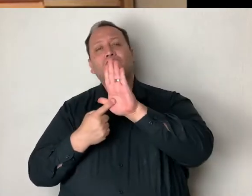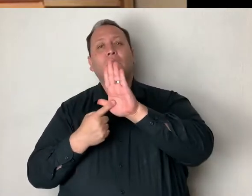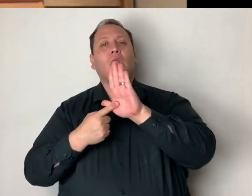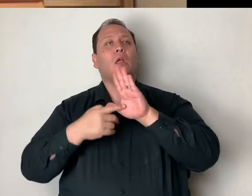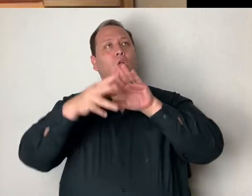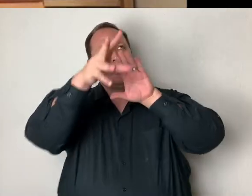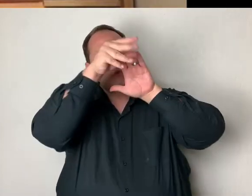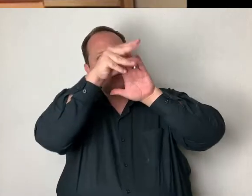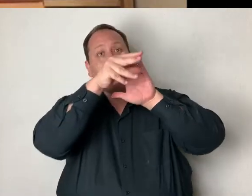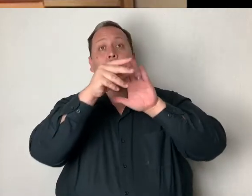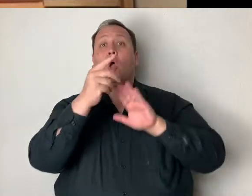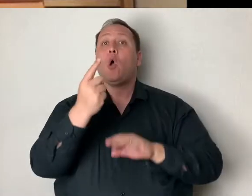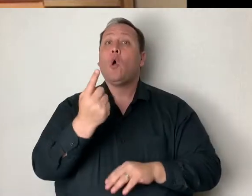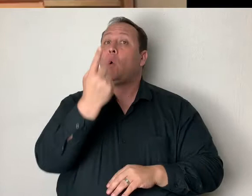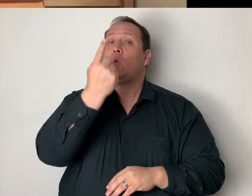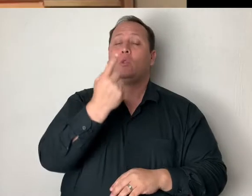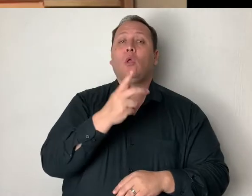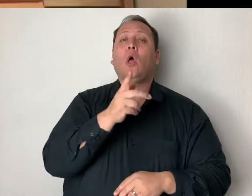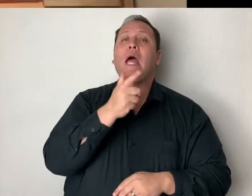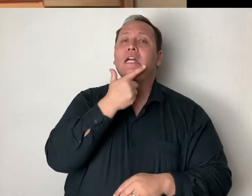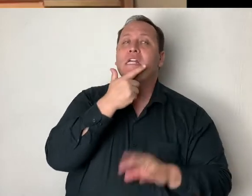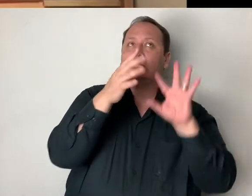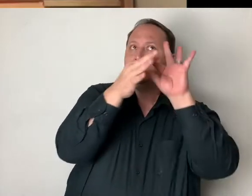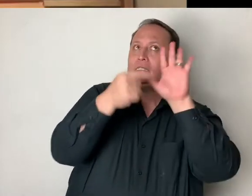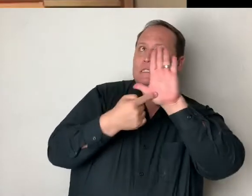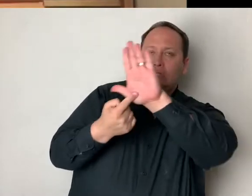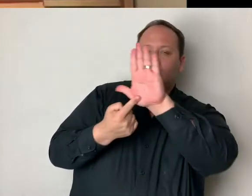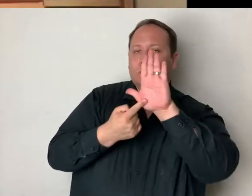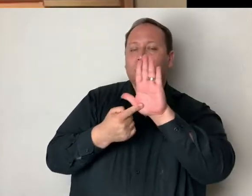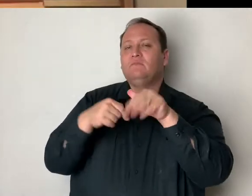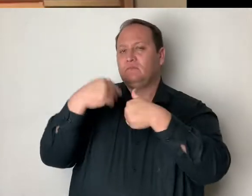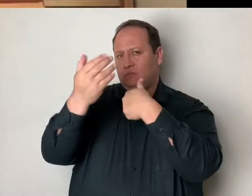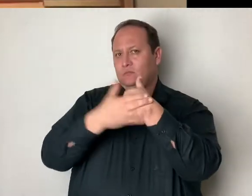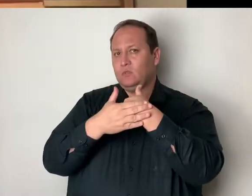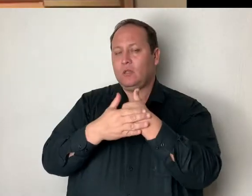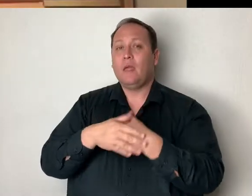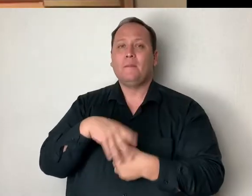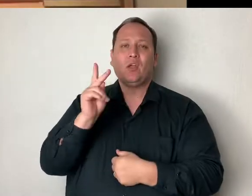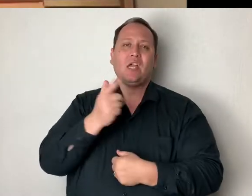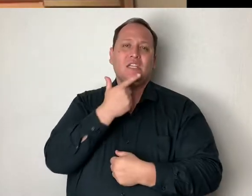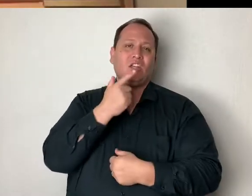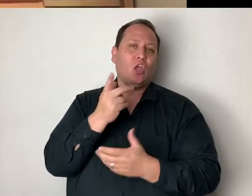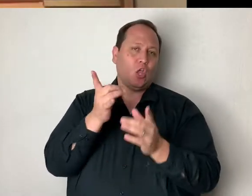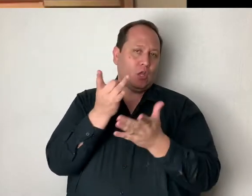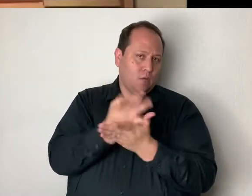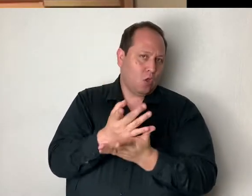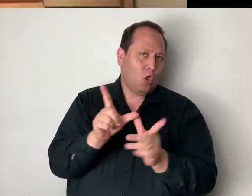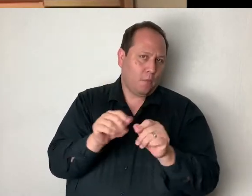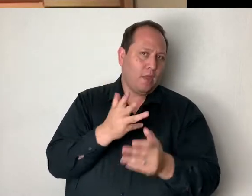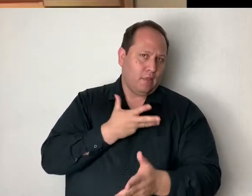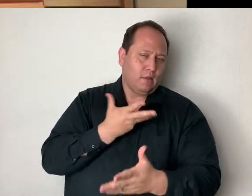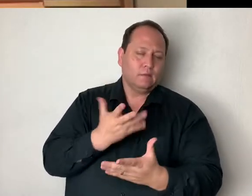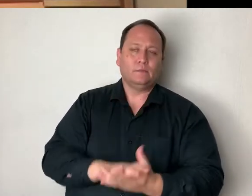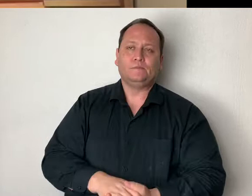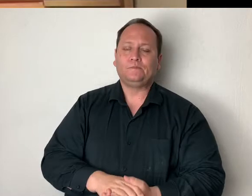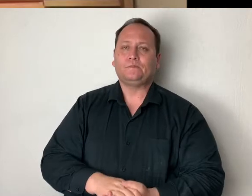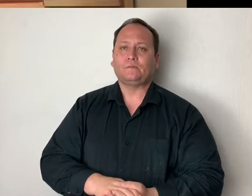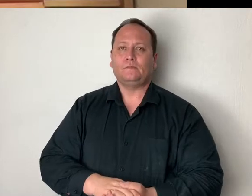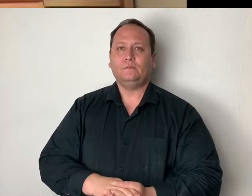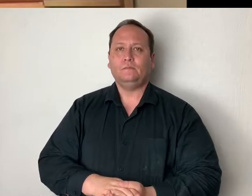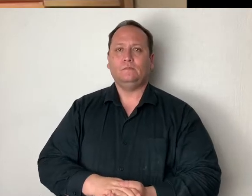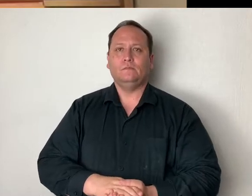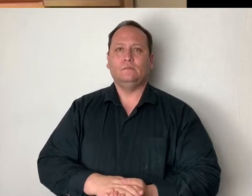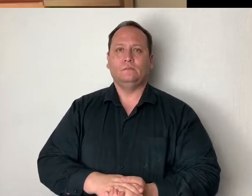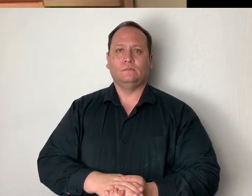only. Vamos a compartir luego una presentación por parte de nuestro arquitecto, Jim Brown.